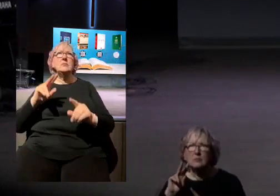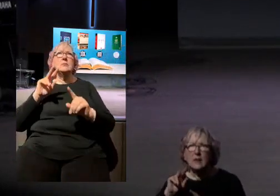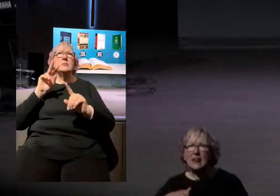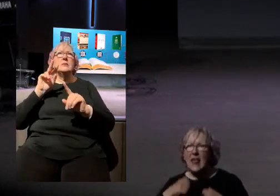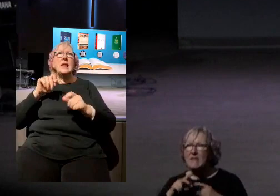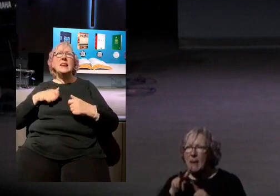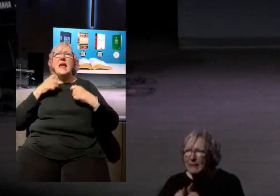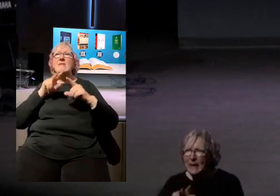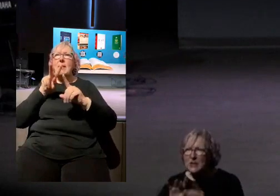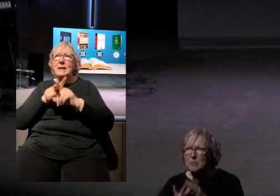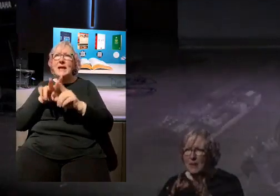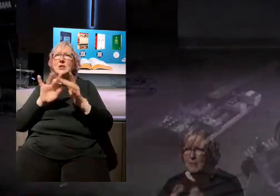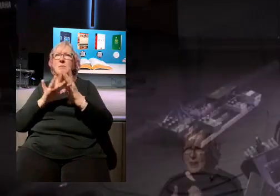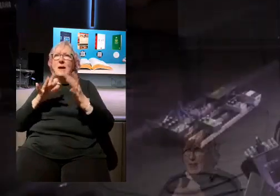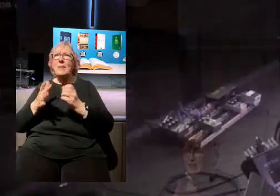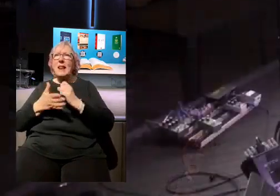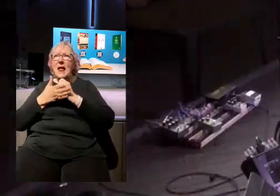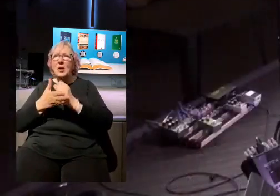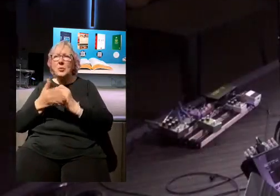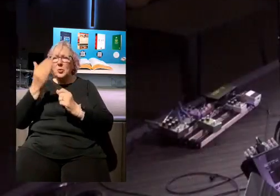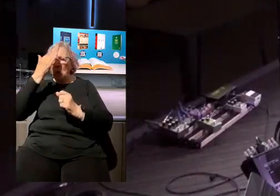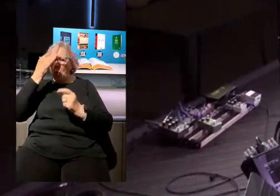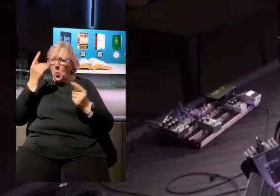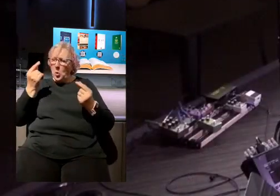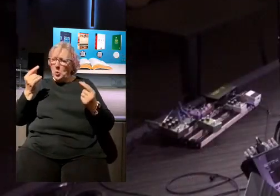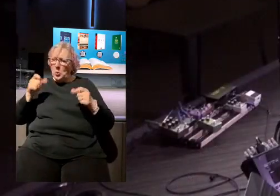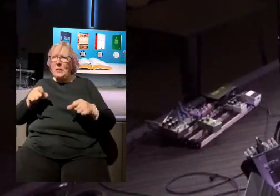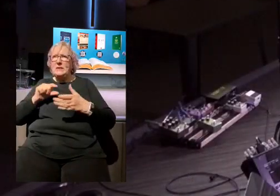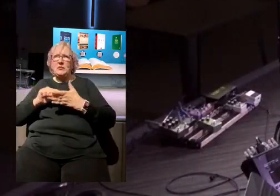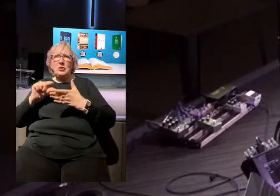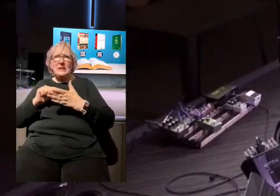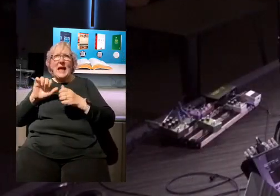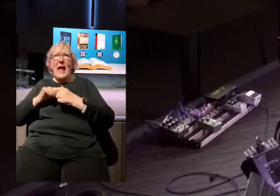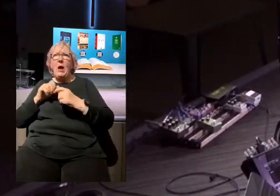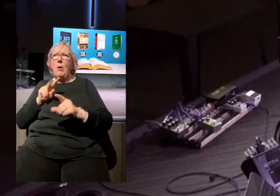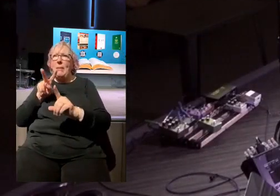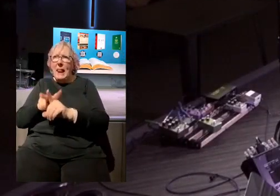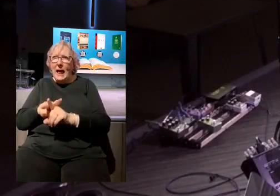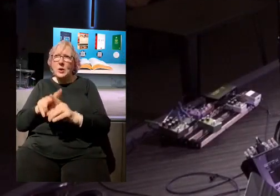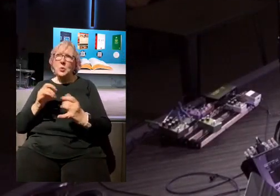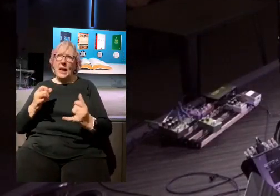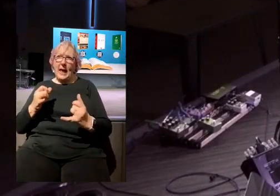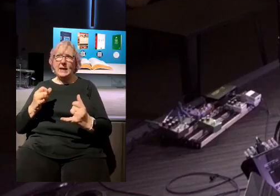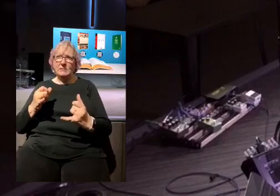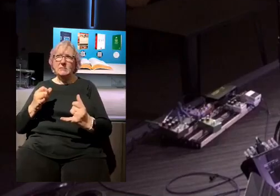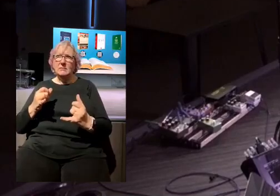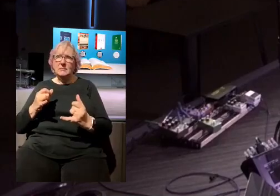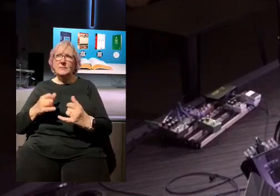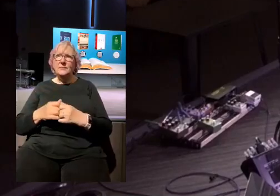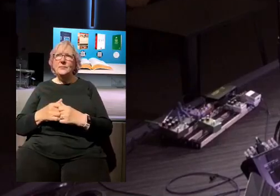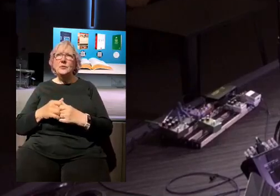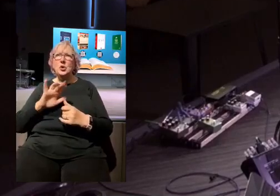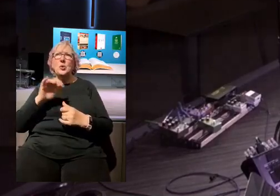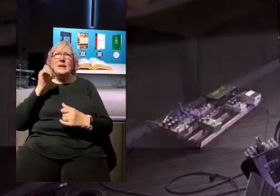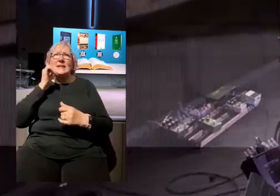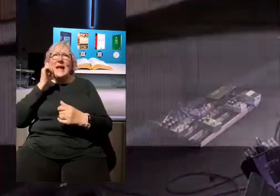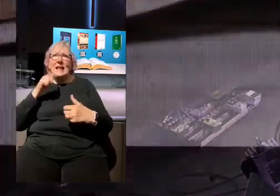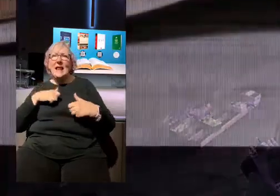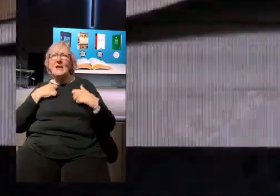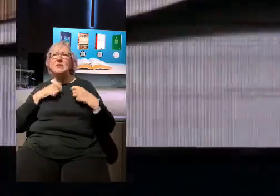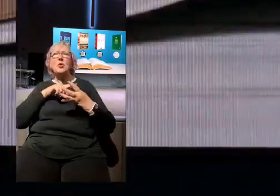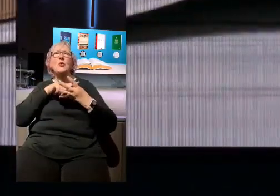the place of what to do with this. A lot of great advice about how to apply the Bible to your daily living. These are just four suggestions